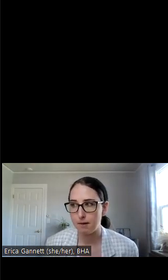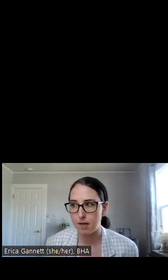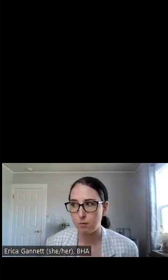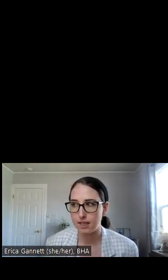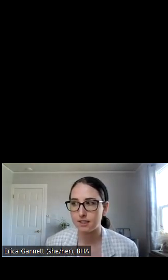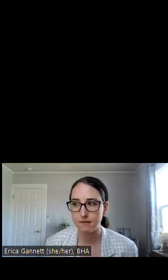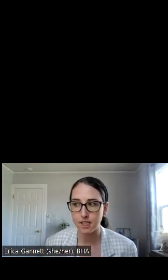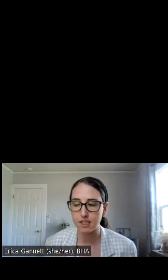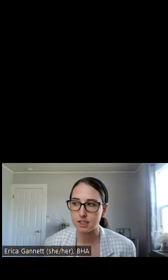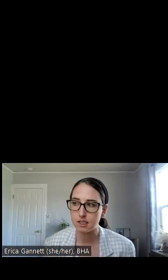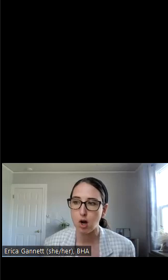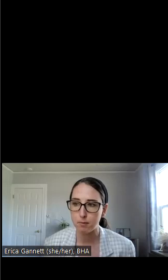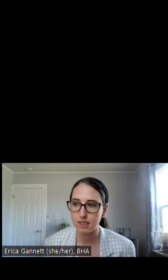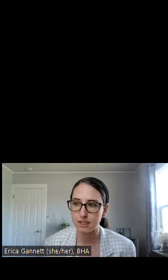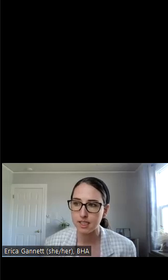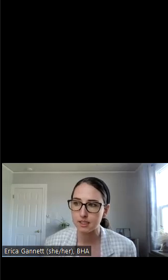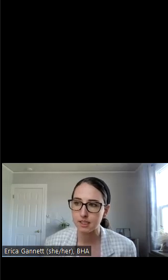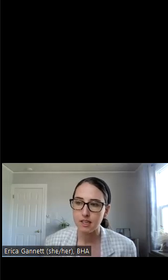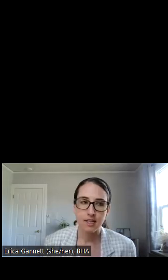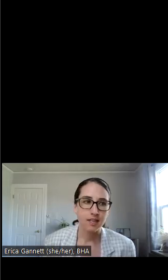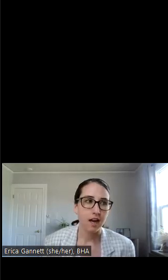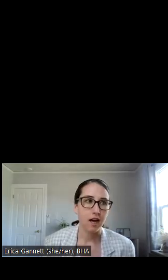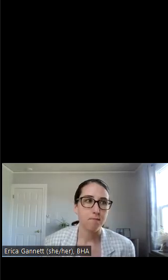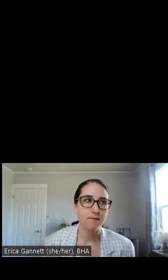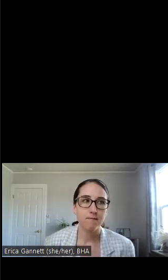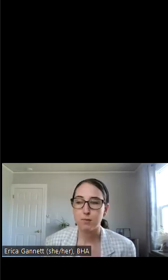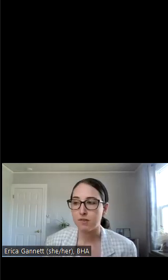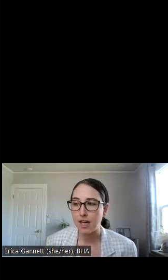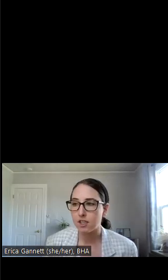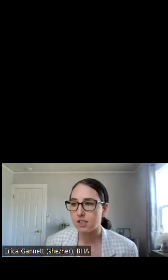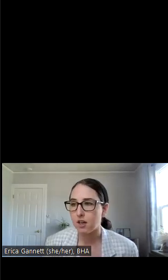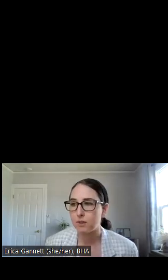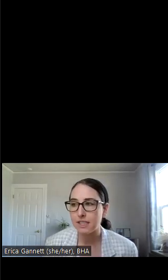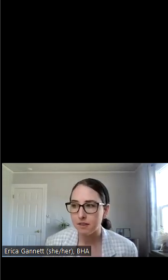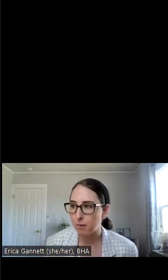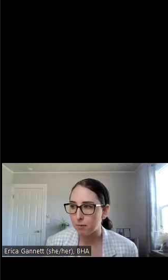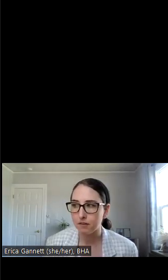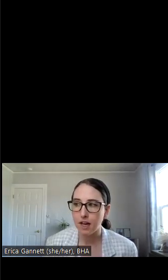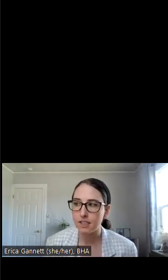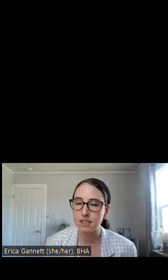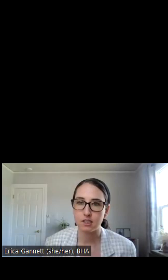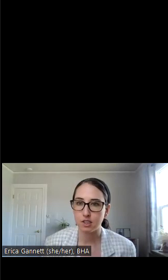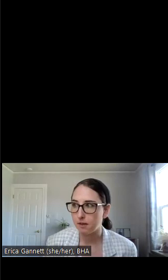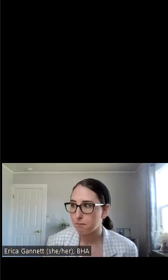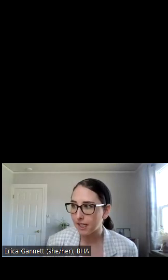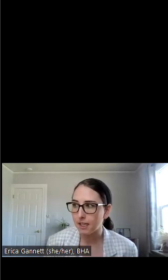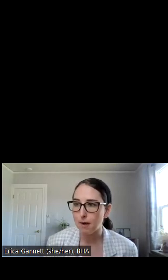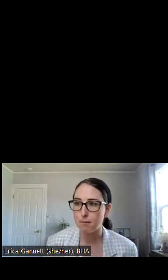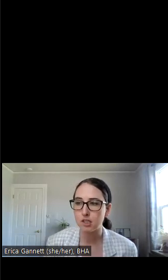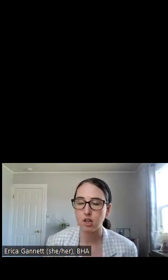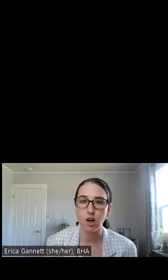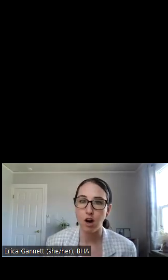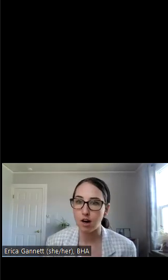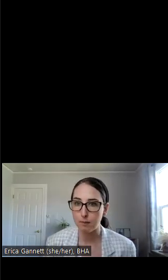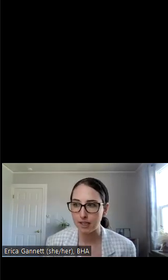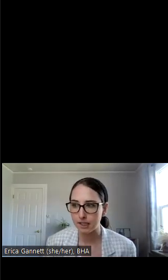in alignment with the safety net system competencies. Providers receiving public funds and serving Medicaid